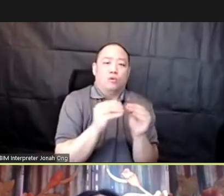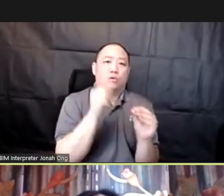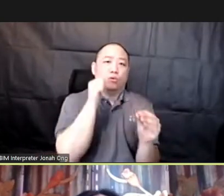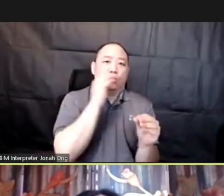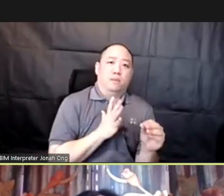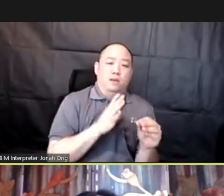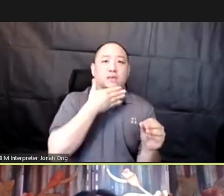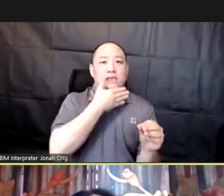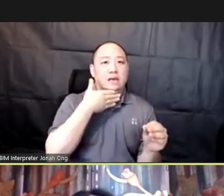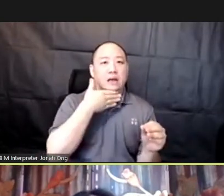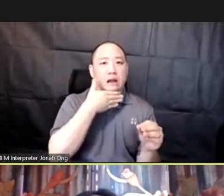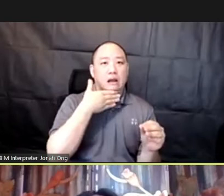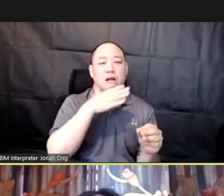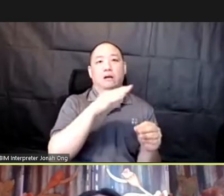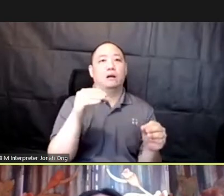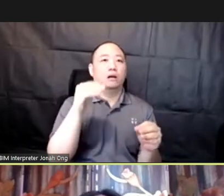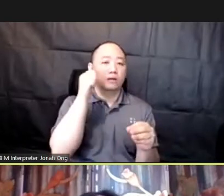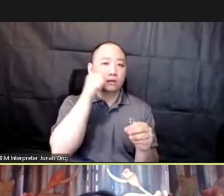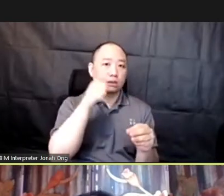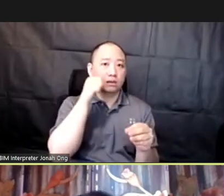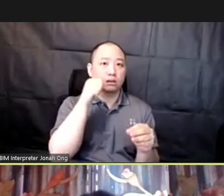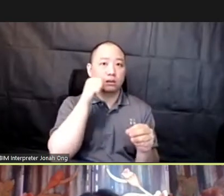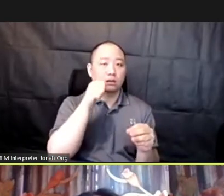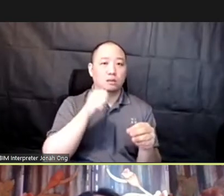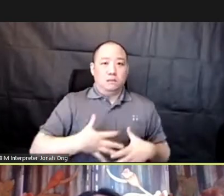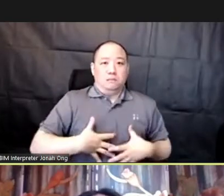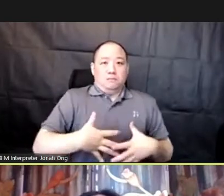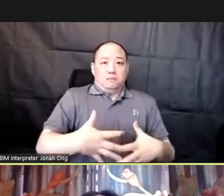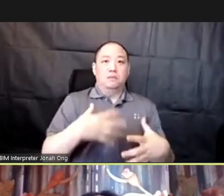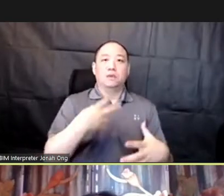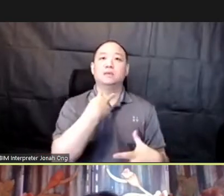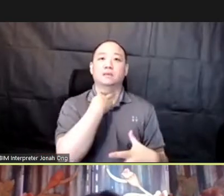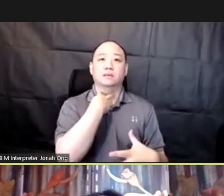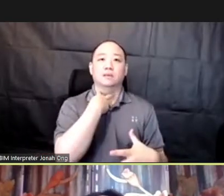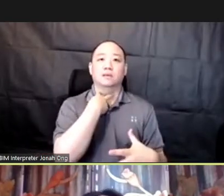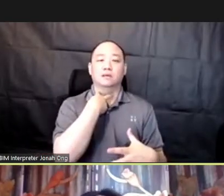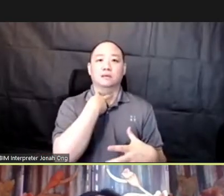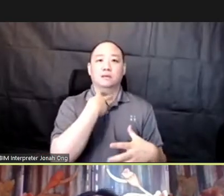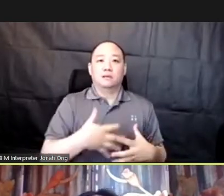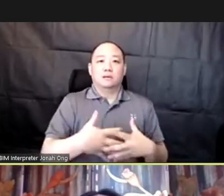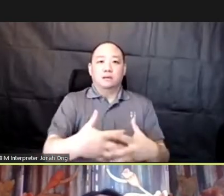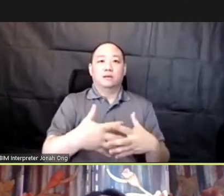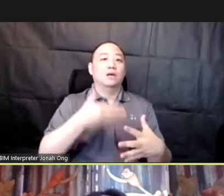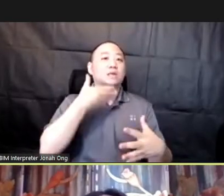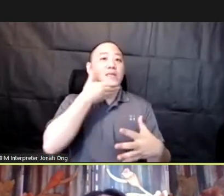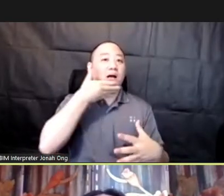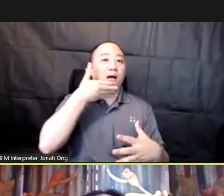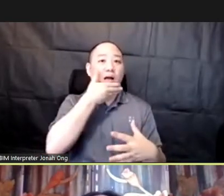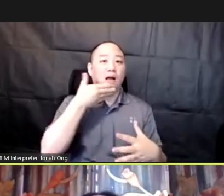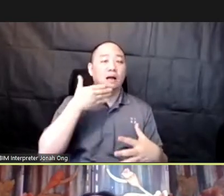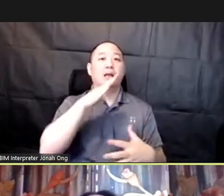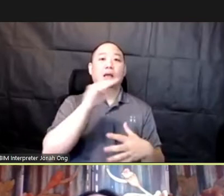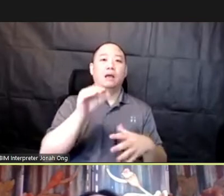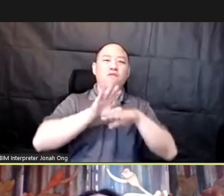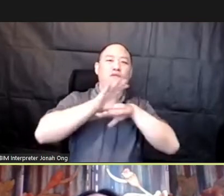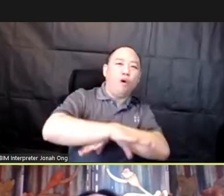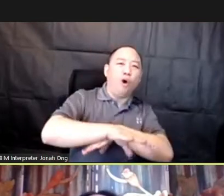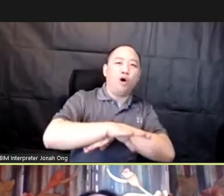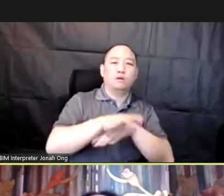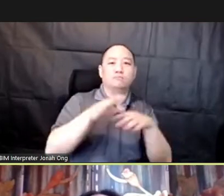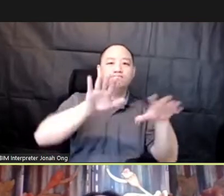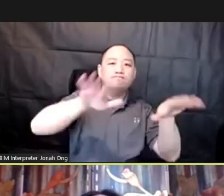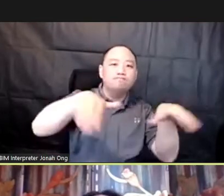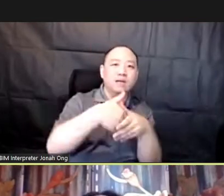are being like pregnant from a young age, then they cannot access education, they would have to possibly fall into marriage. And there's so